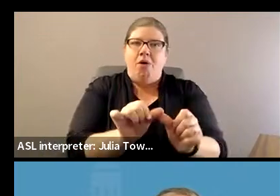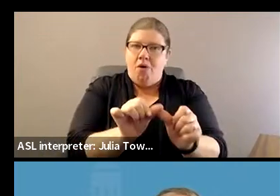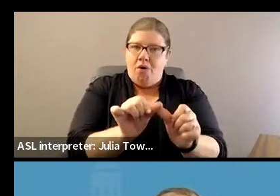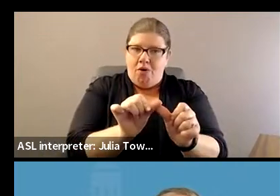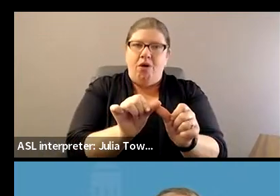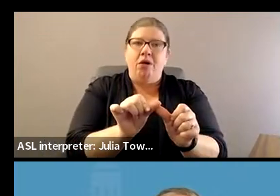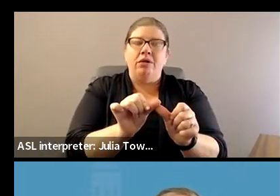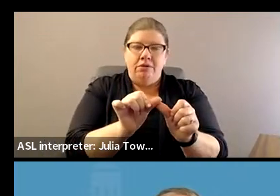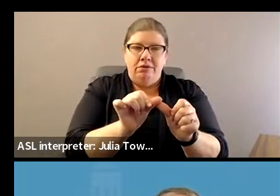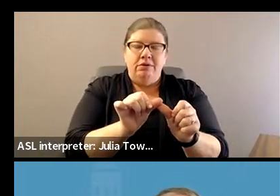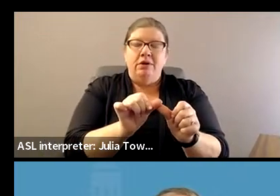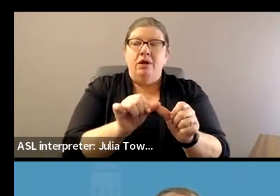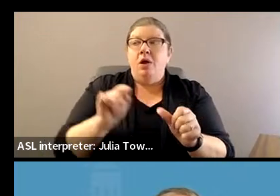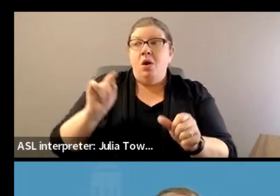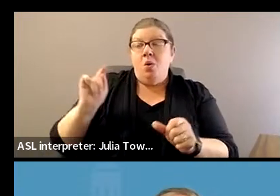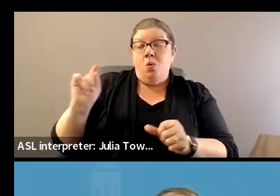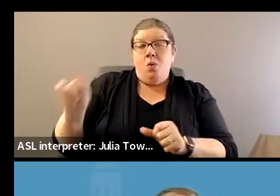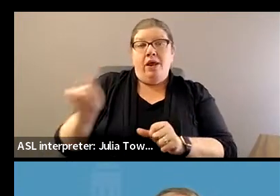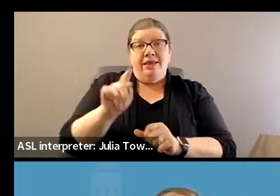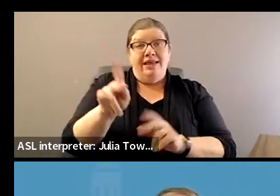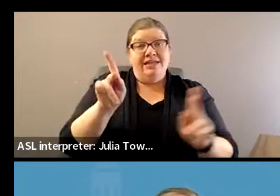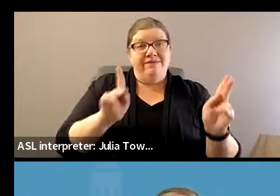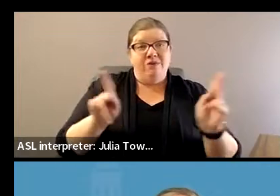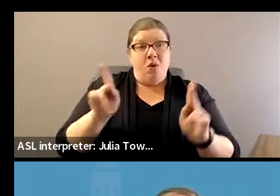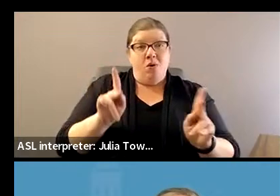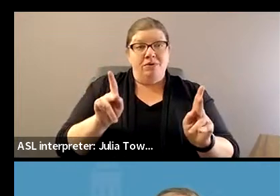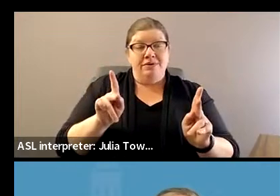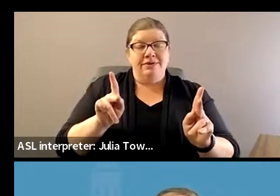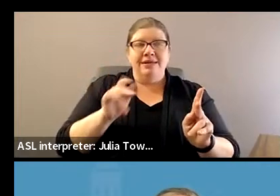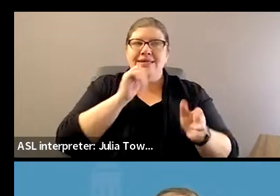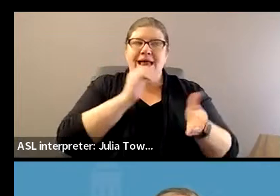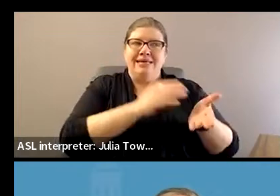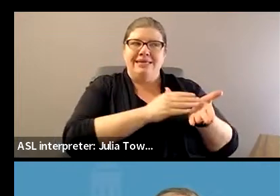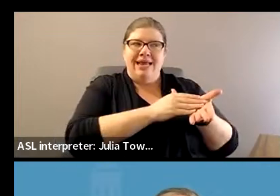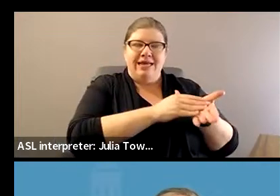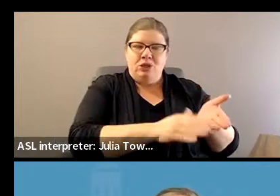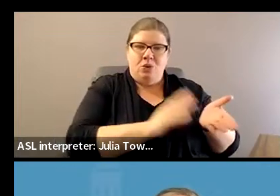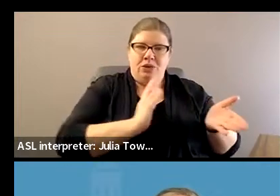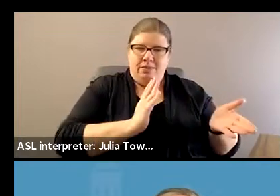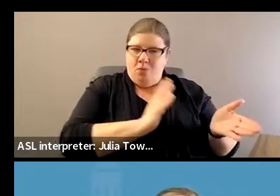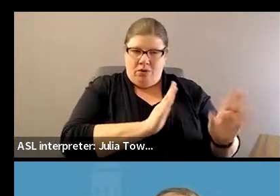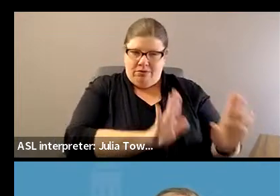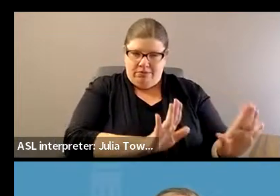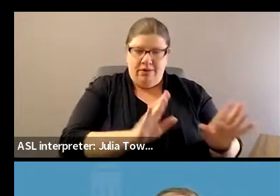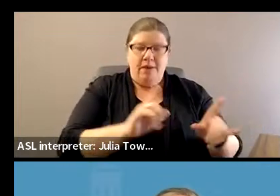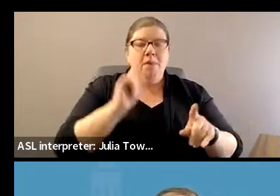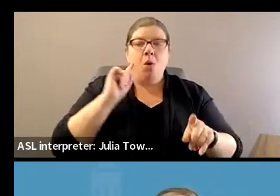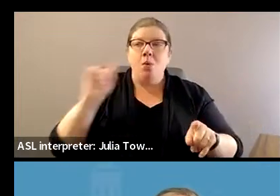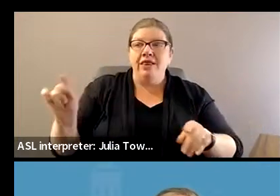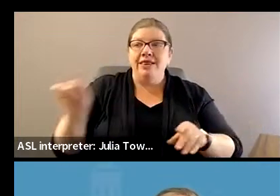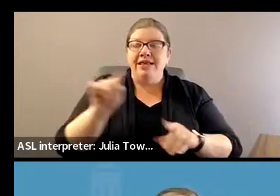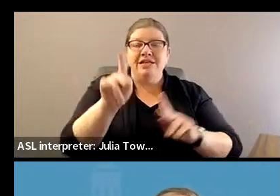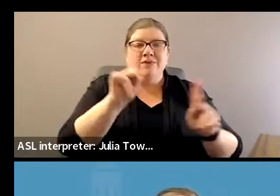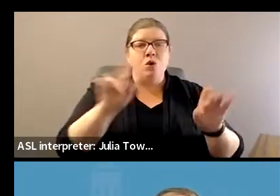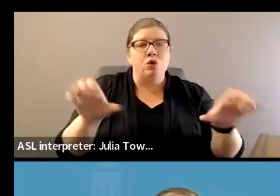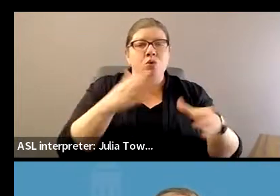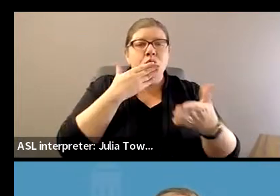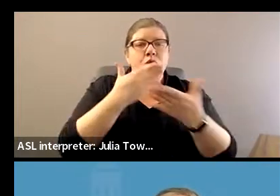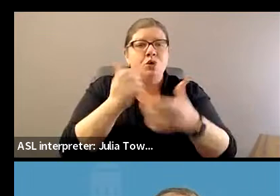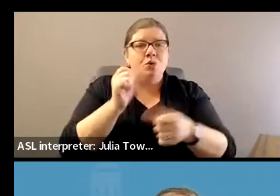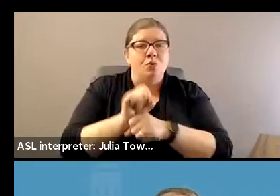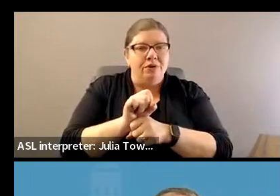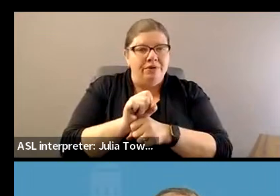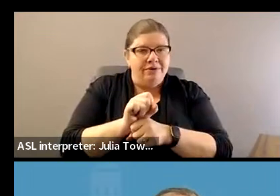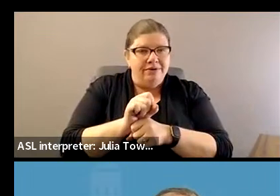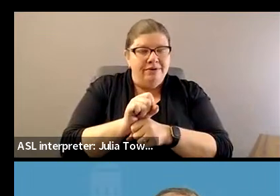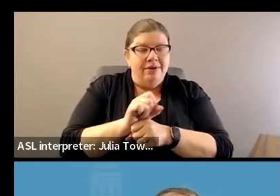When these folks, doesn't exclude the board from this, we sign up for this. When these folks are doing good work,